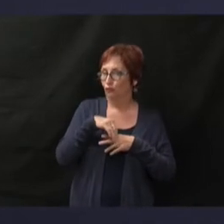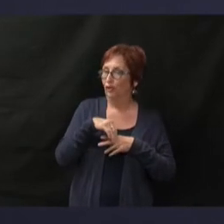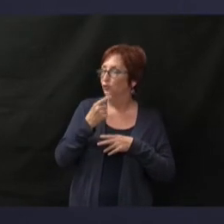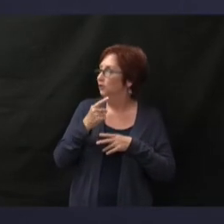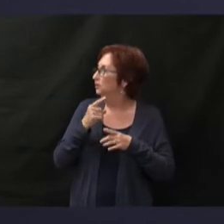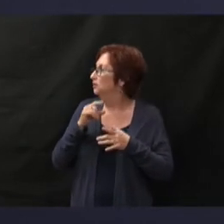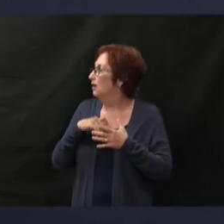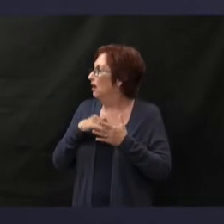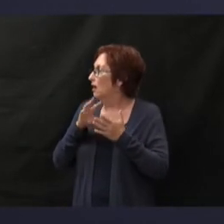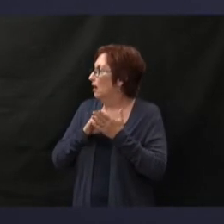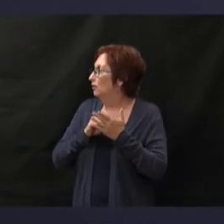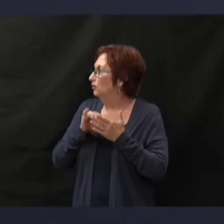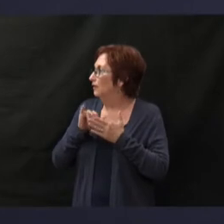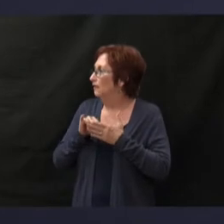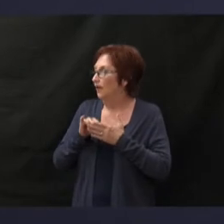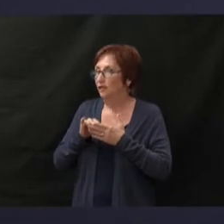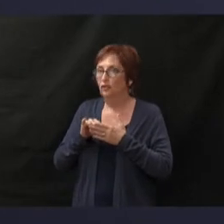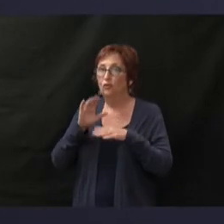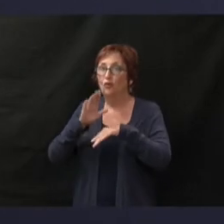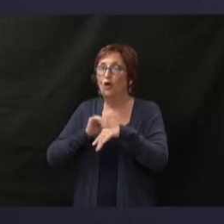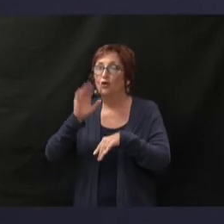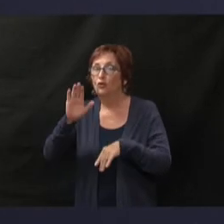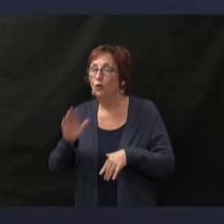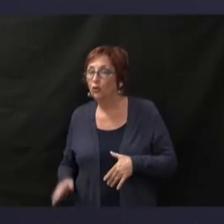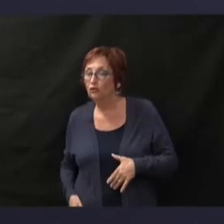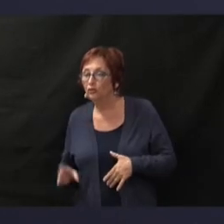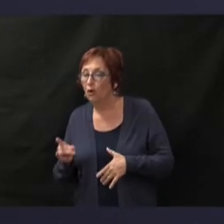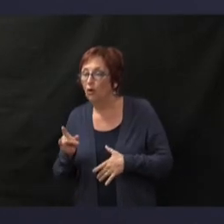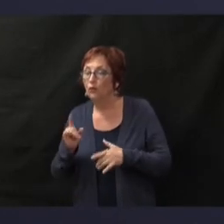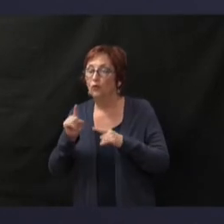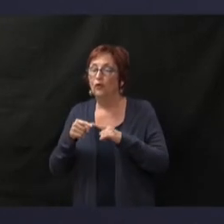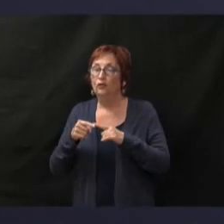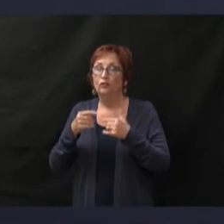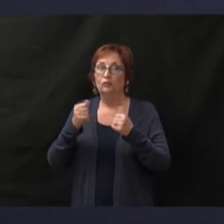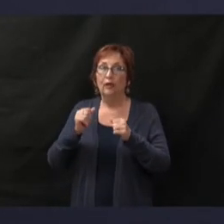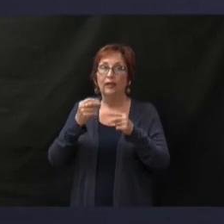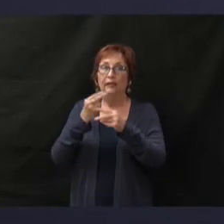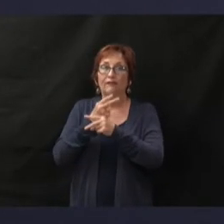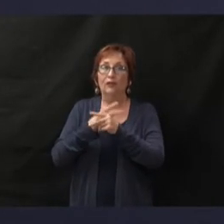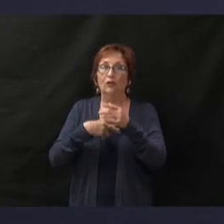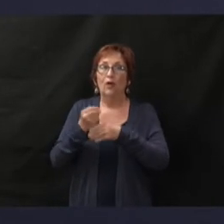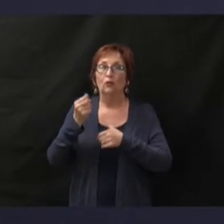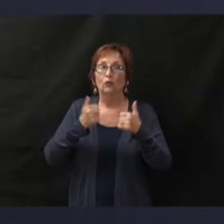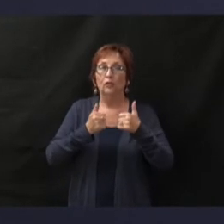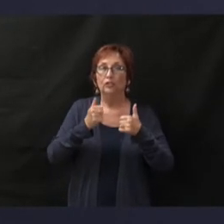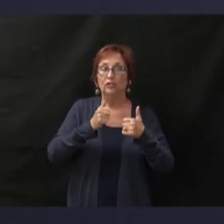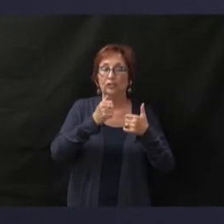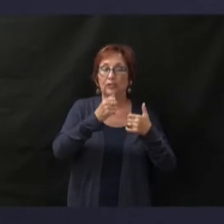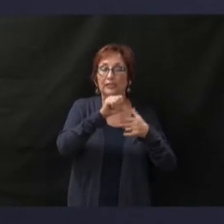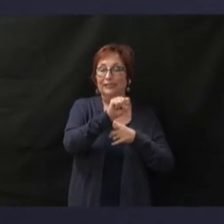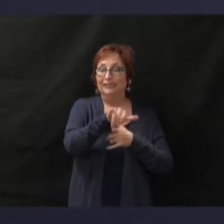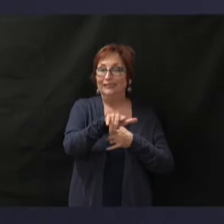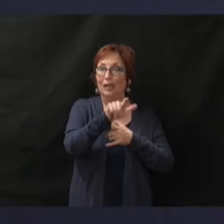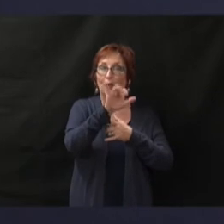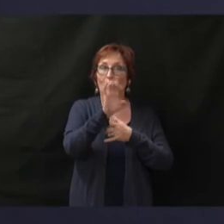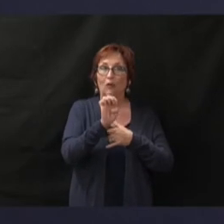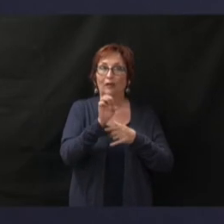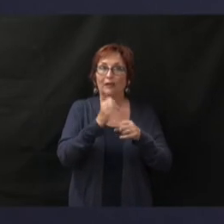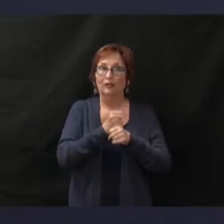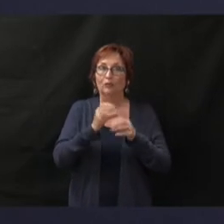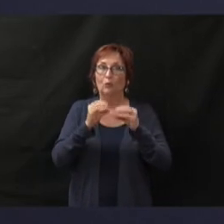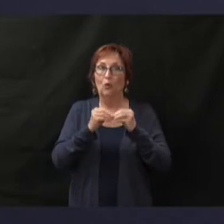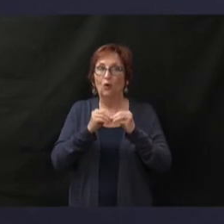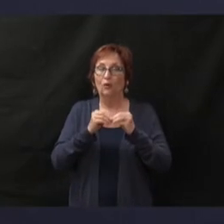that you call your dog when you're trying to figure out which syllable gets more accent or